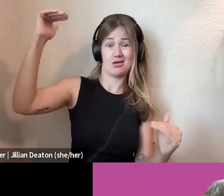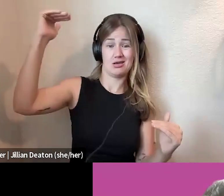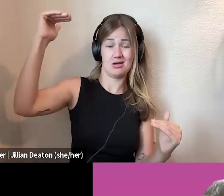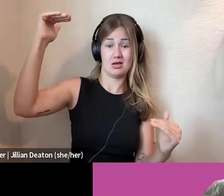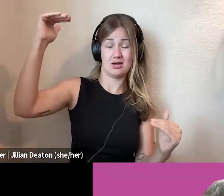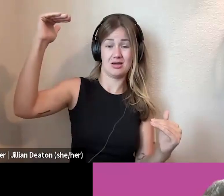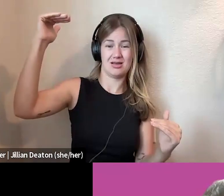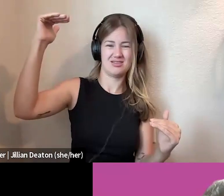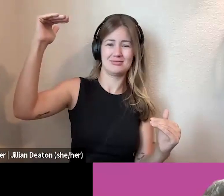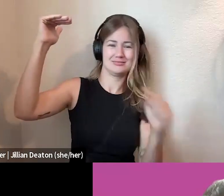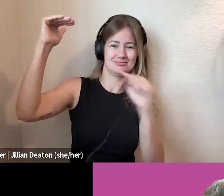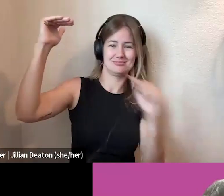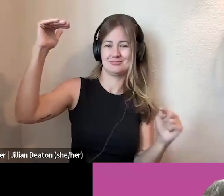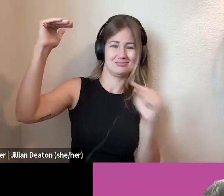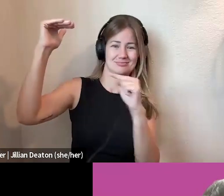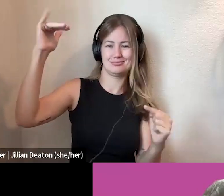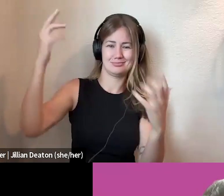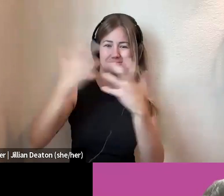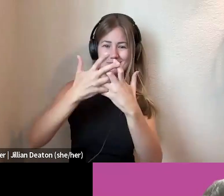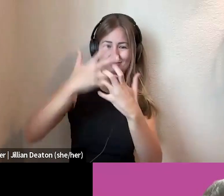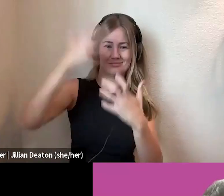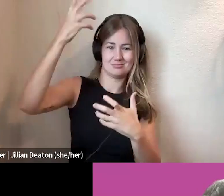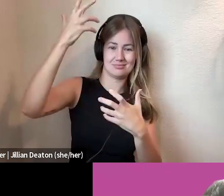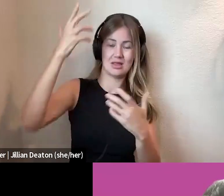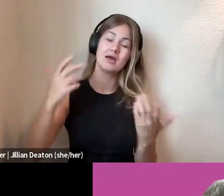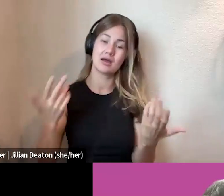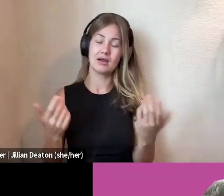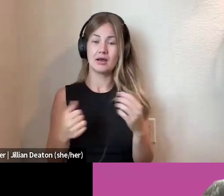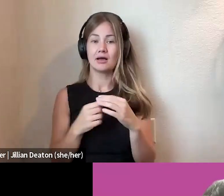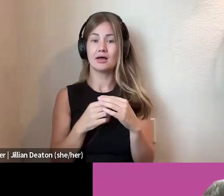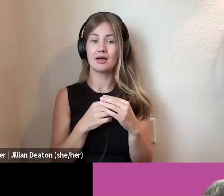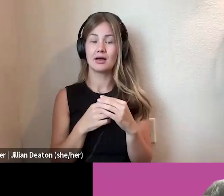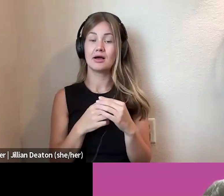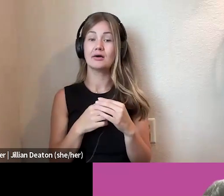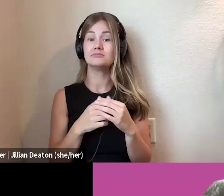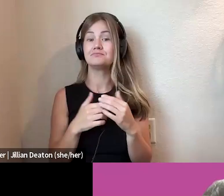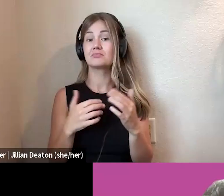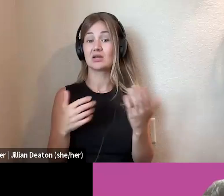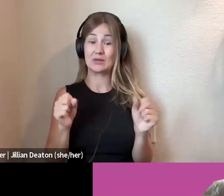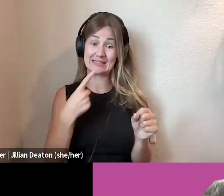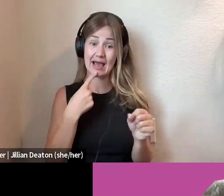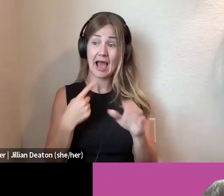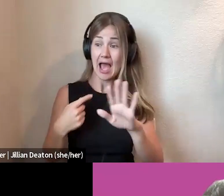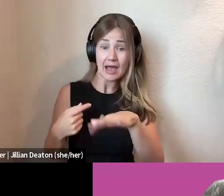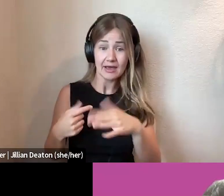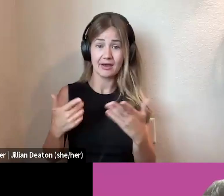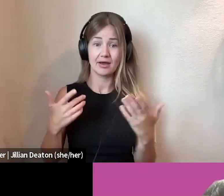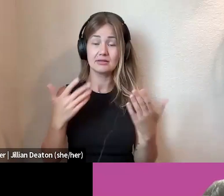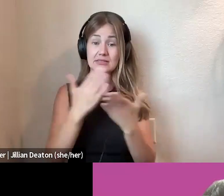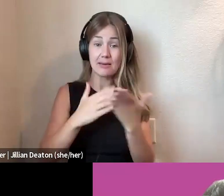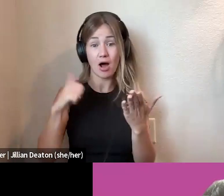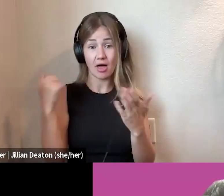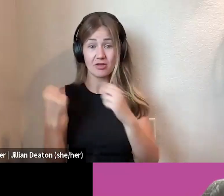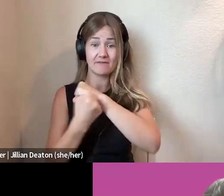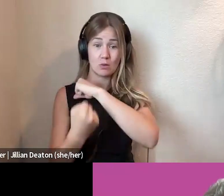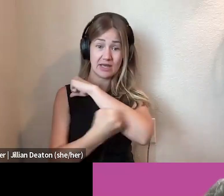foundation, you might ask them. They believe in the work they're investing. Hey, there are a couple other foundations that we really